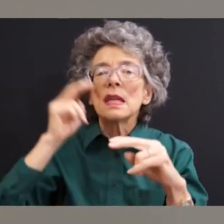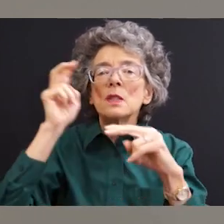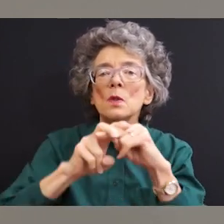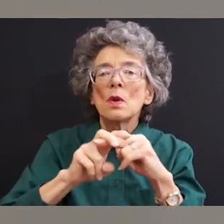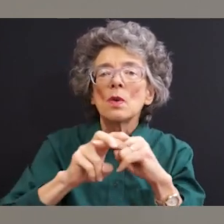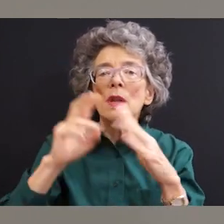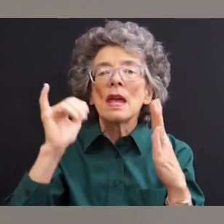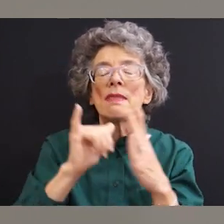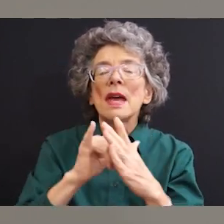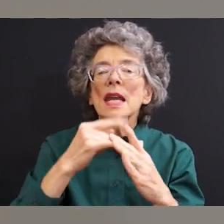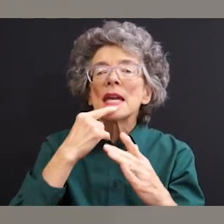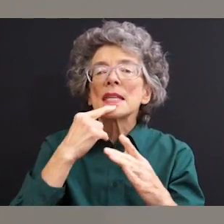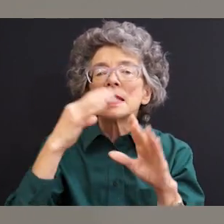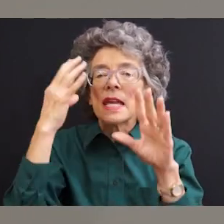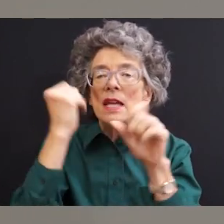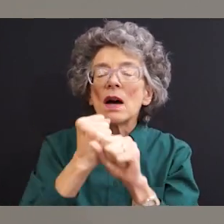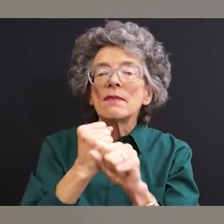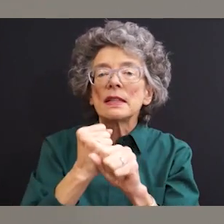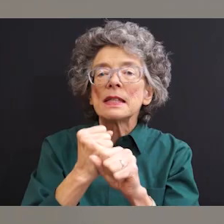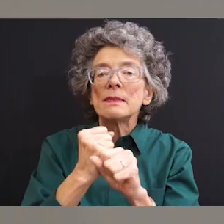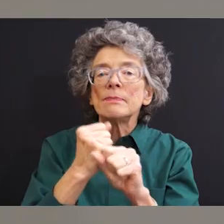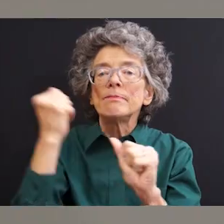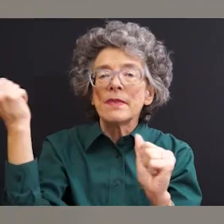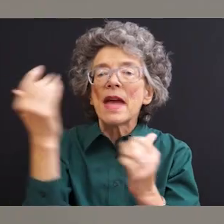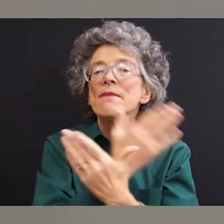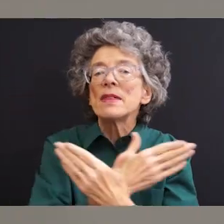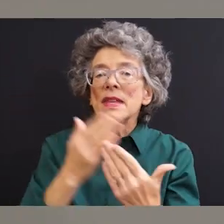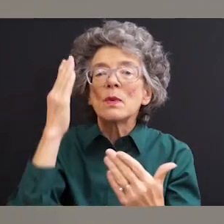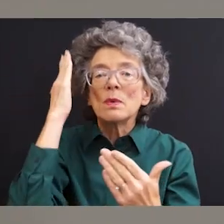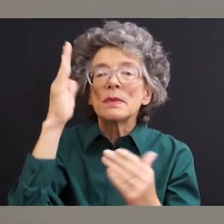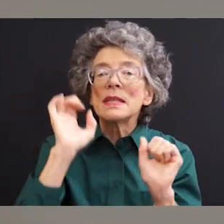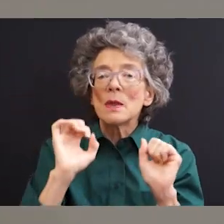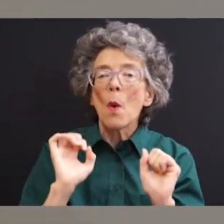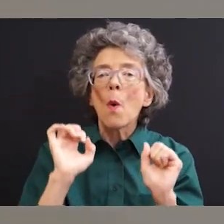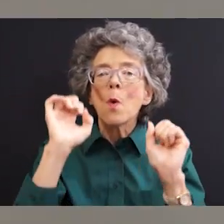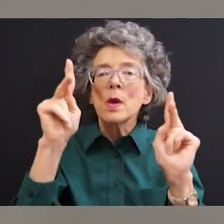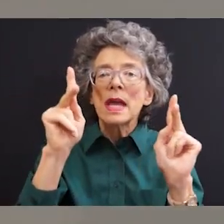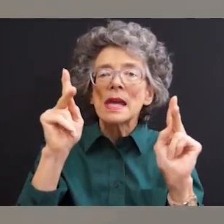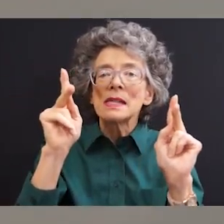say confidently, it's going to be okay.